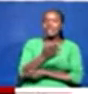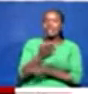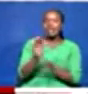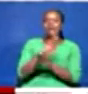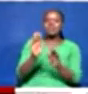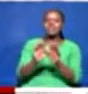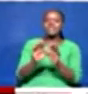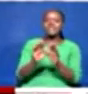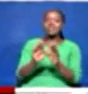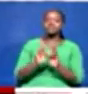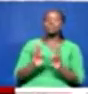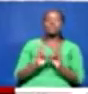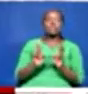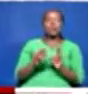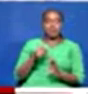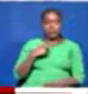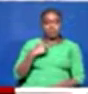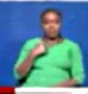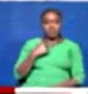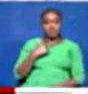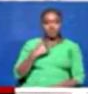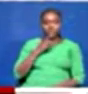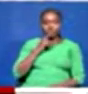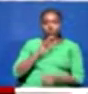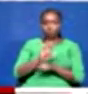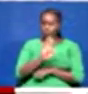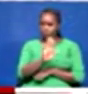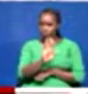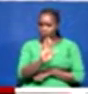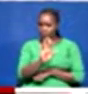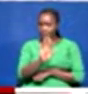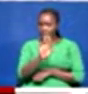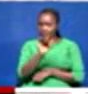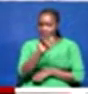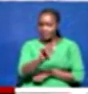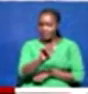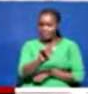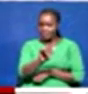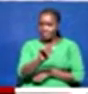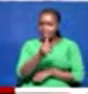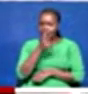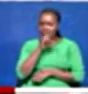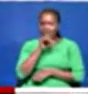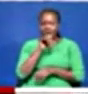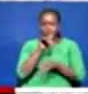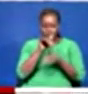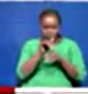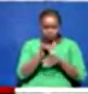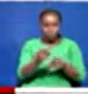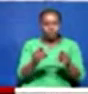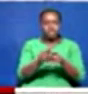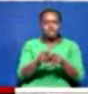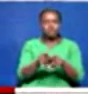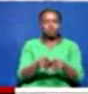Mine is to promise you that I will follow the same trajectory so